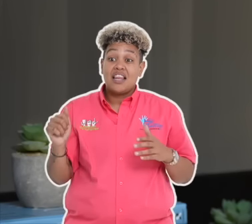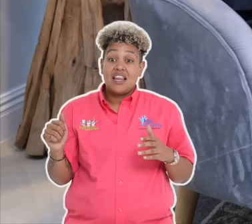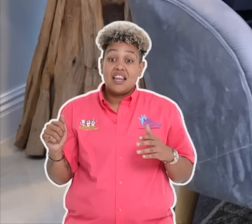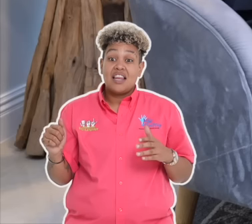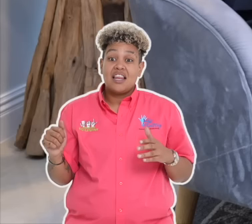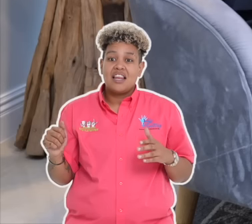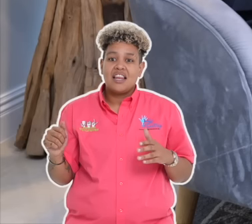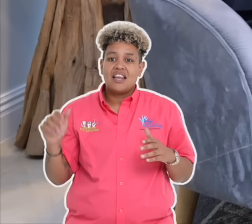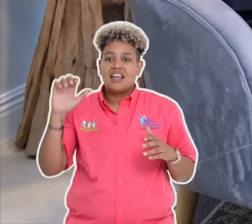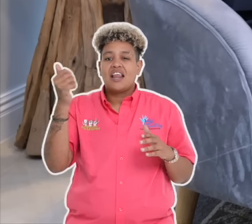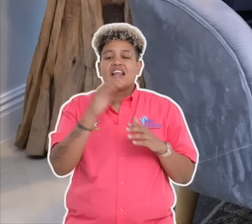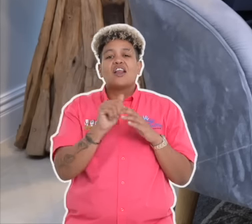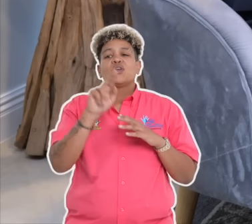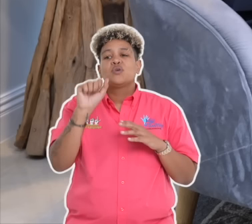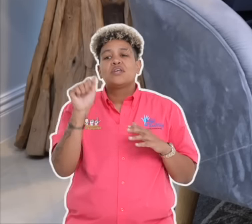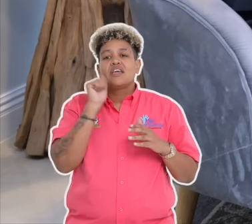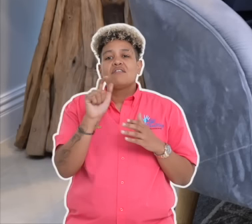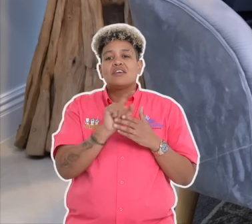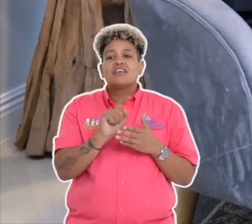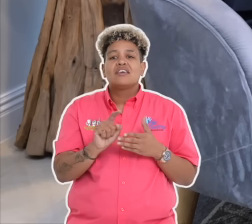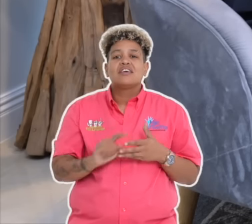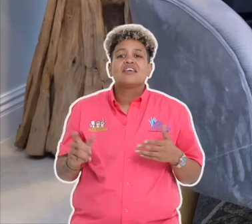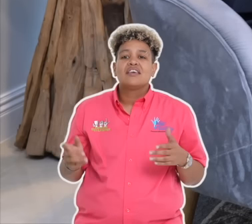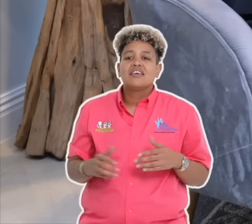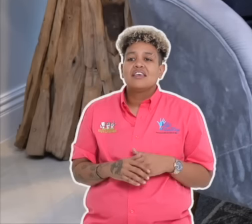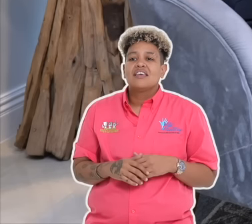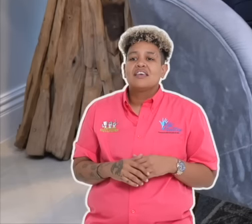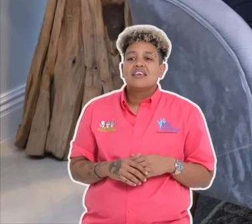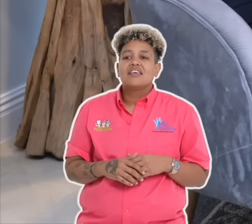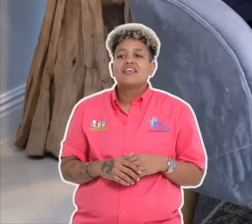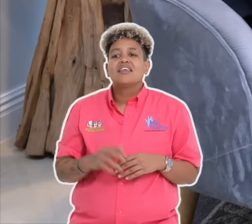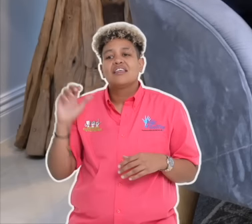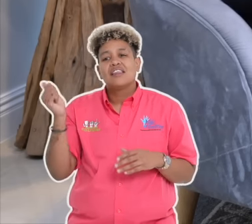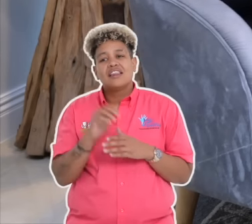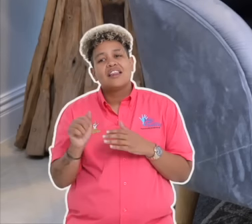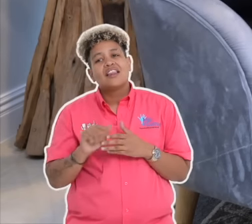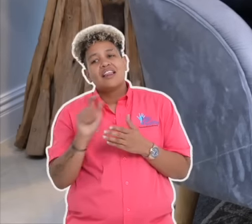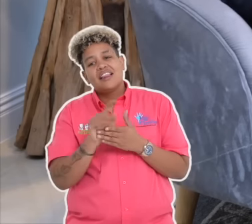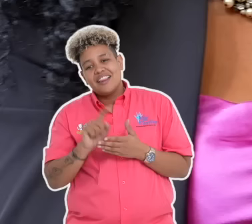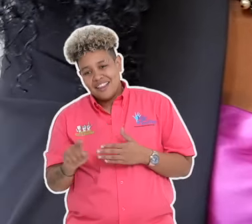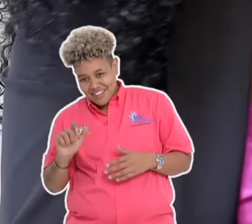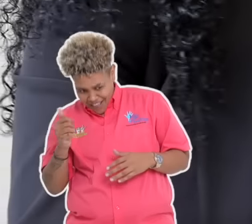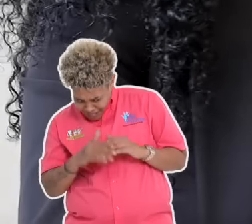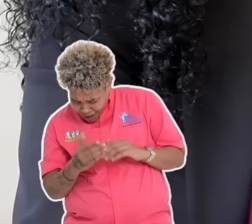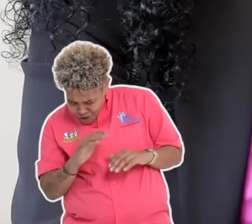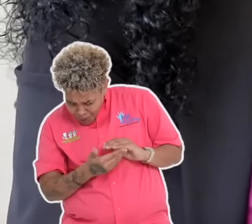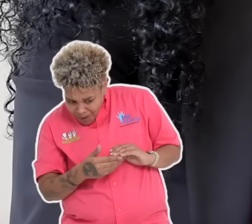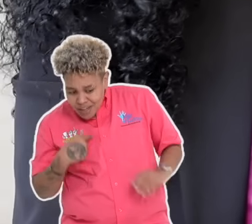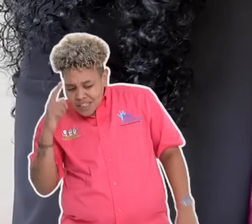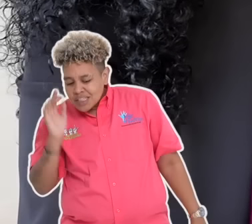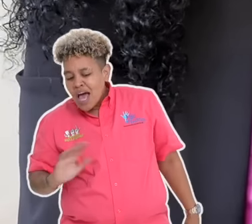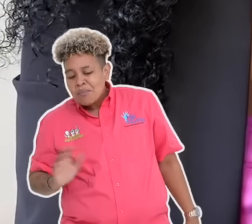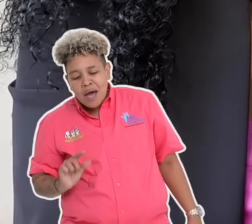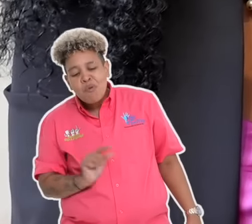JMD. No, American. US okay, dollars, just US checking. Dollars. Okay, because I was like, girl, you're kind of dark. Okay. US dollars. It was 95